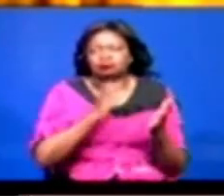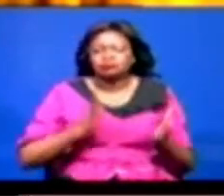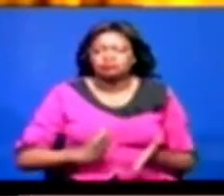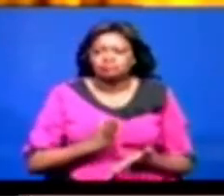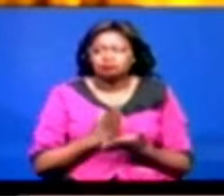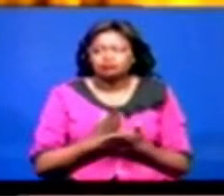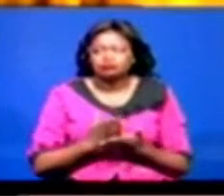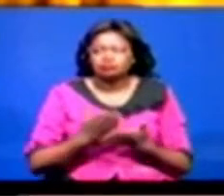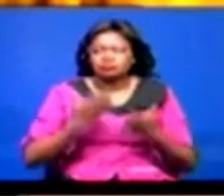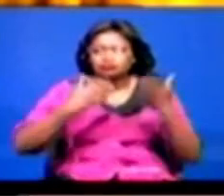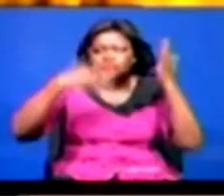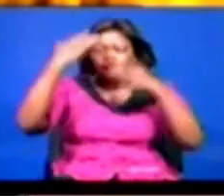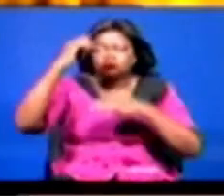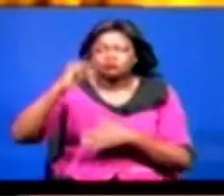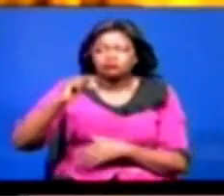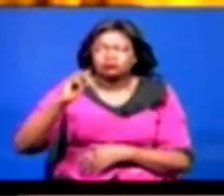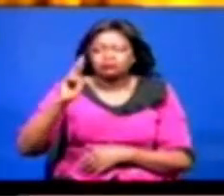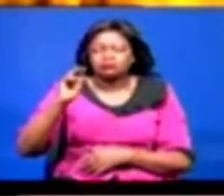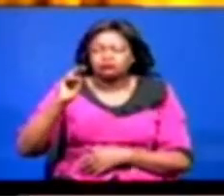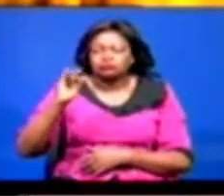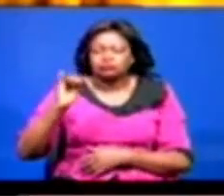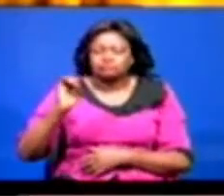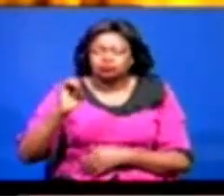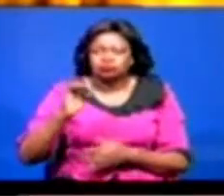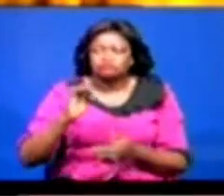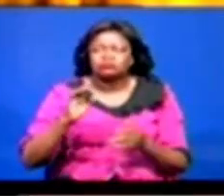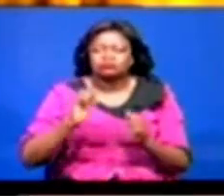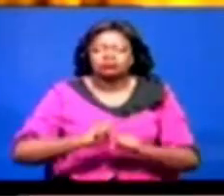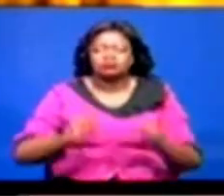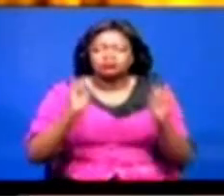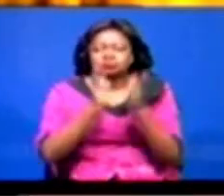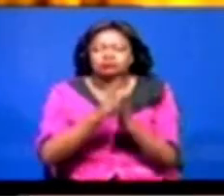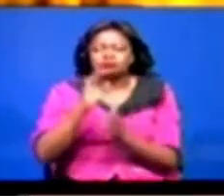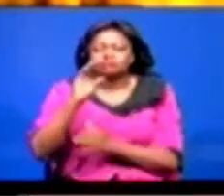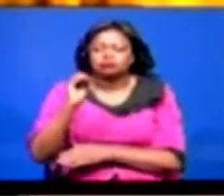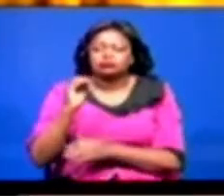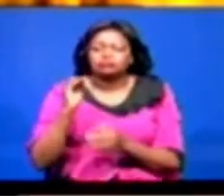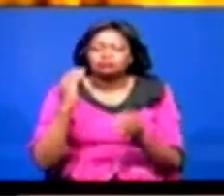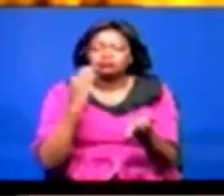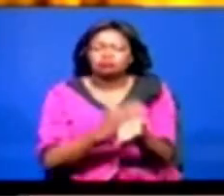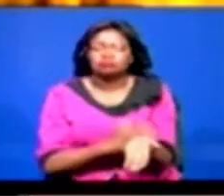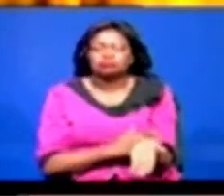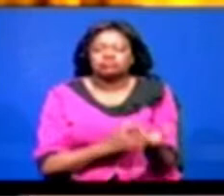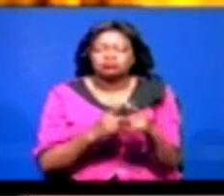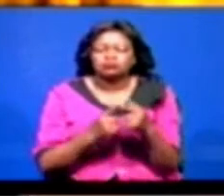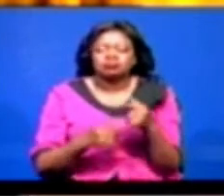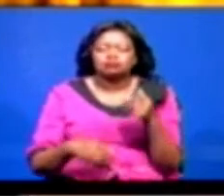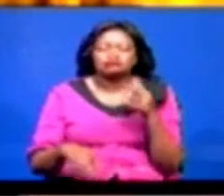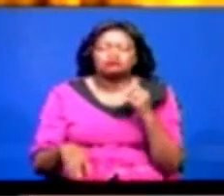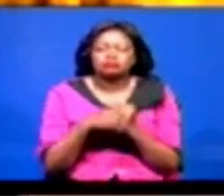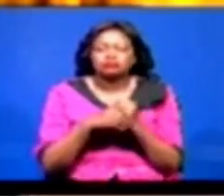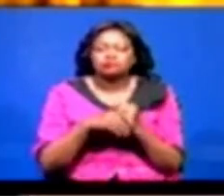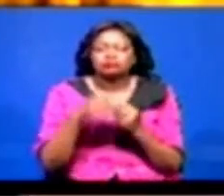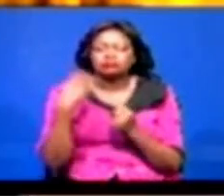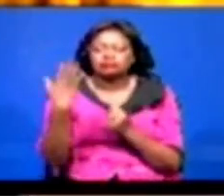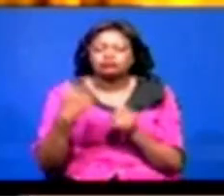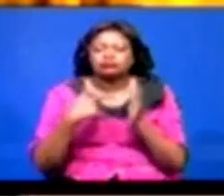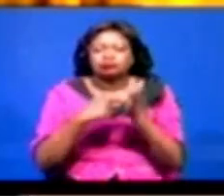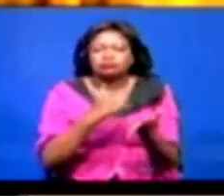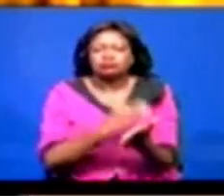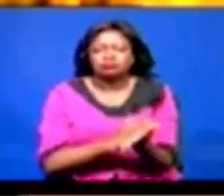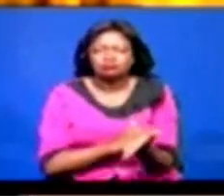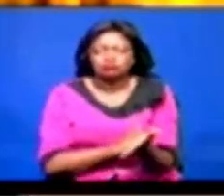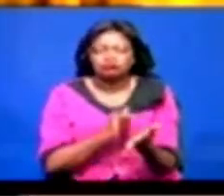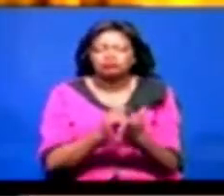Professor Goulier, the chairperson, and the CEO were injured. And we have attached documents showing the injuries that they sustained. And